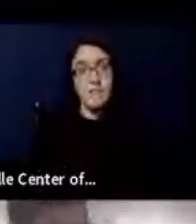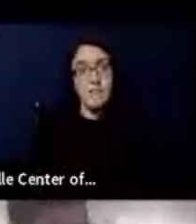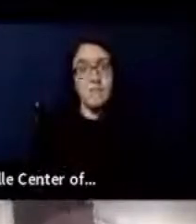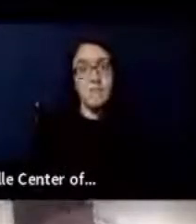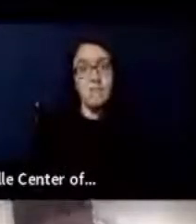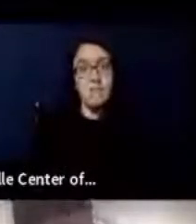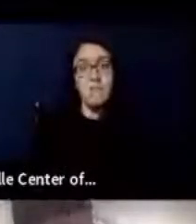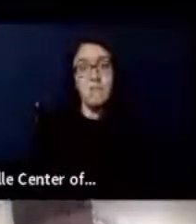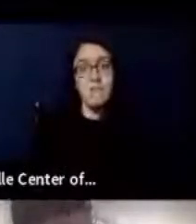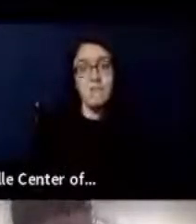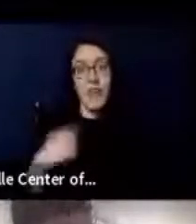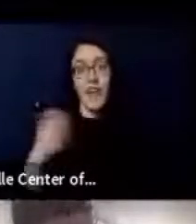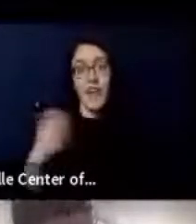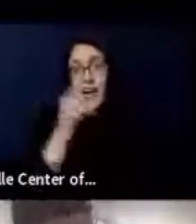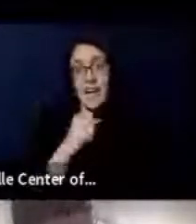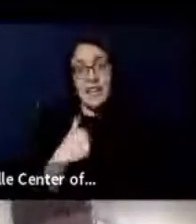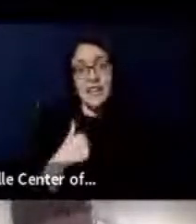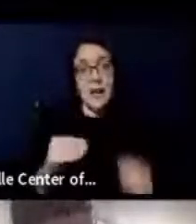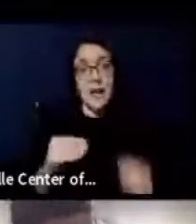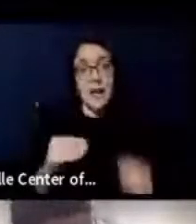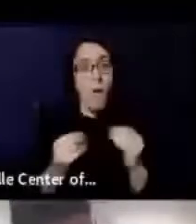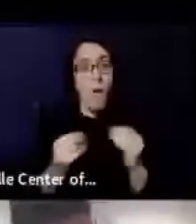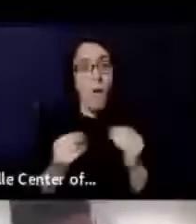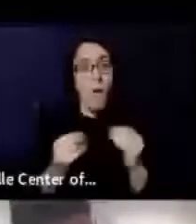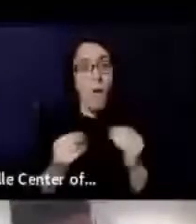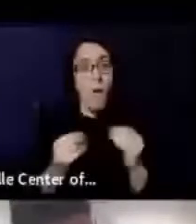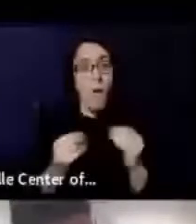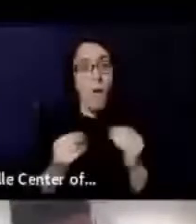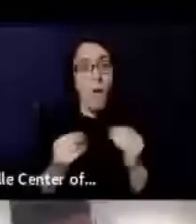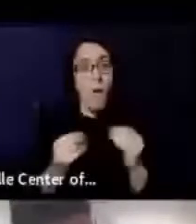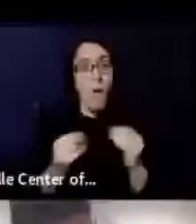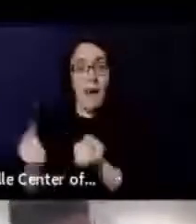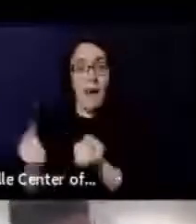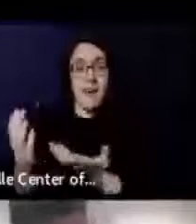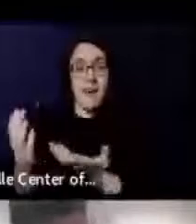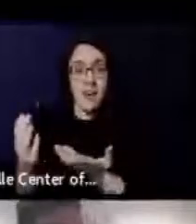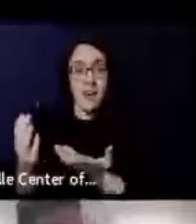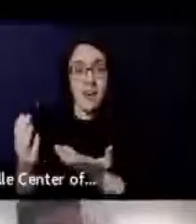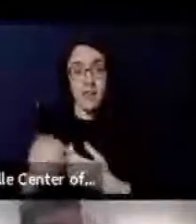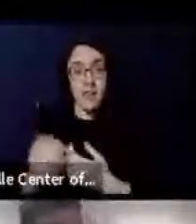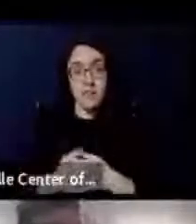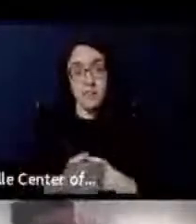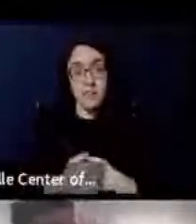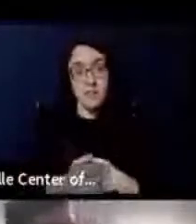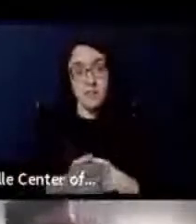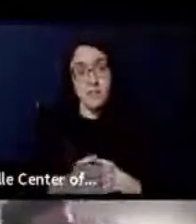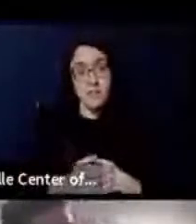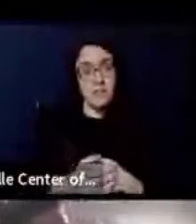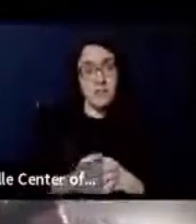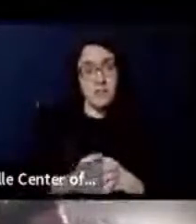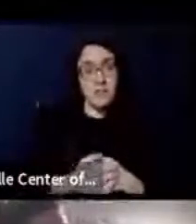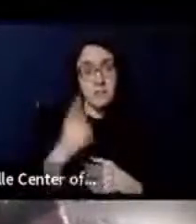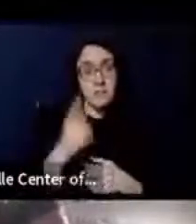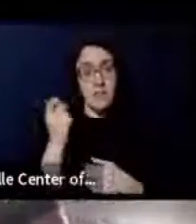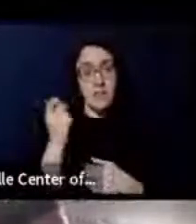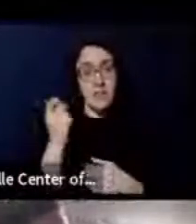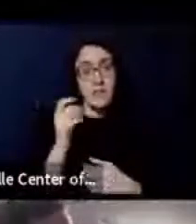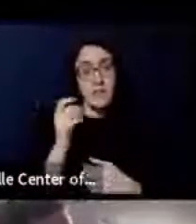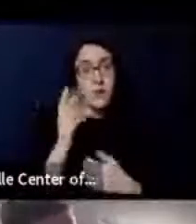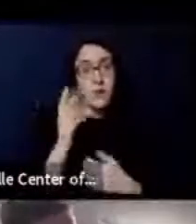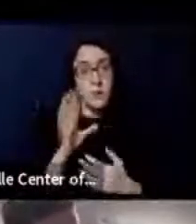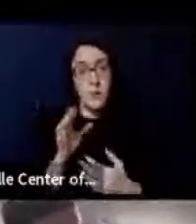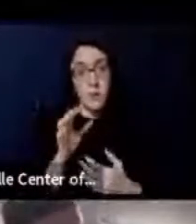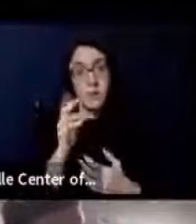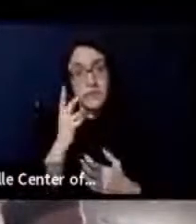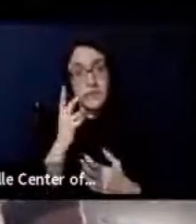I guess I'm more of a favor of recommendations, because we want to see that we're going to see a change in the next weeks in